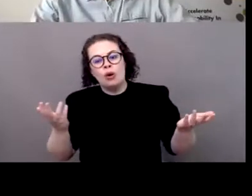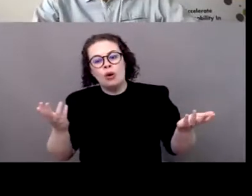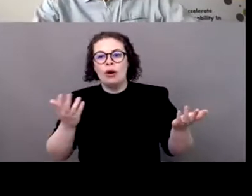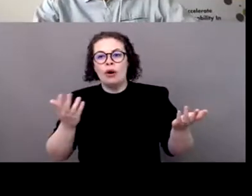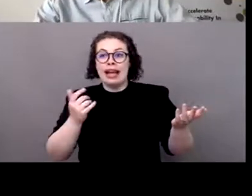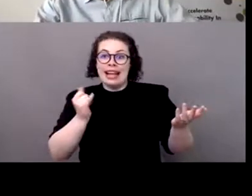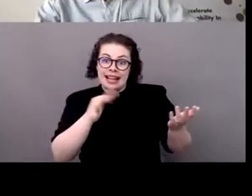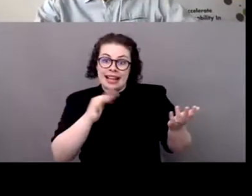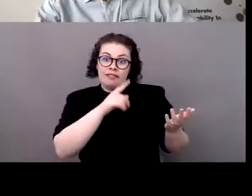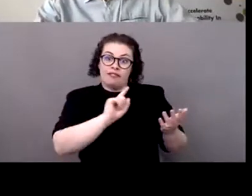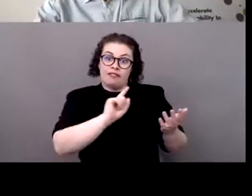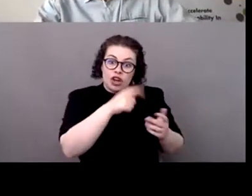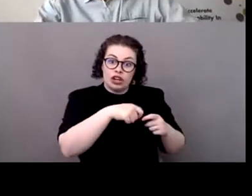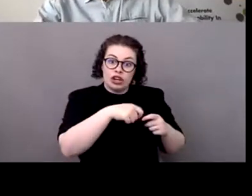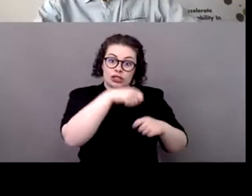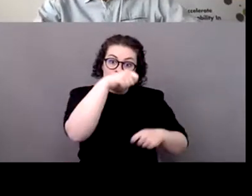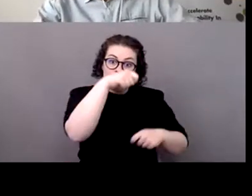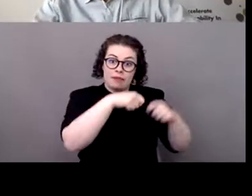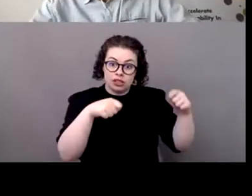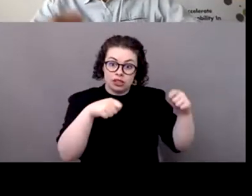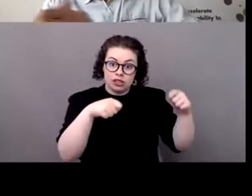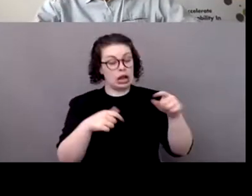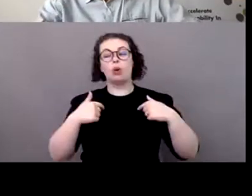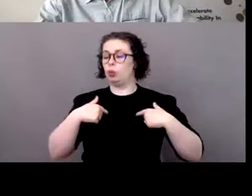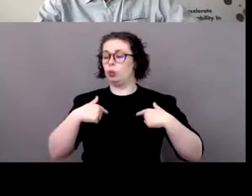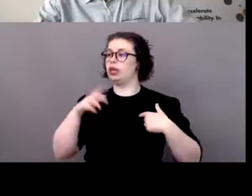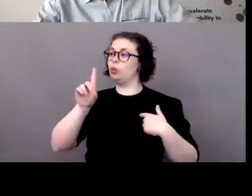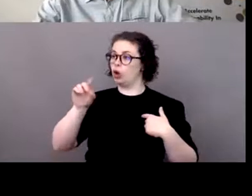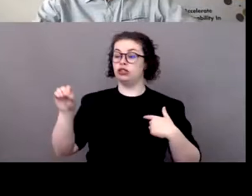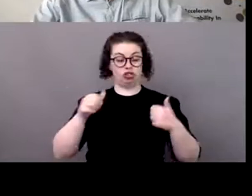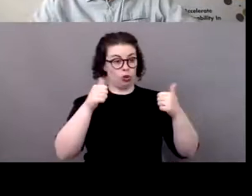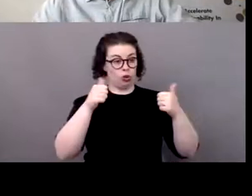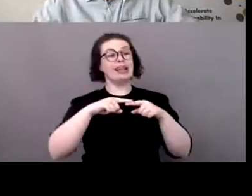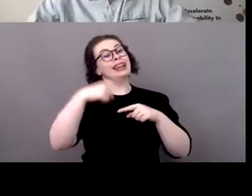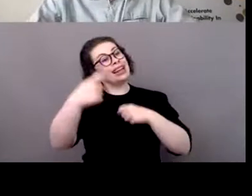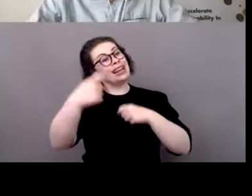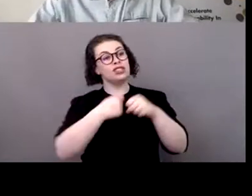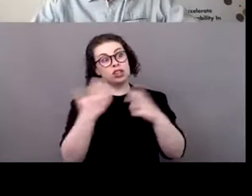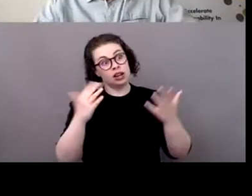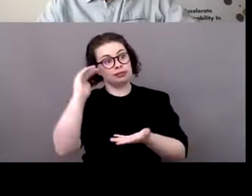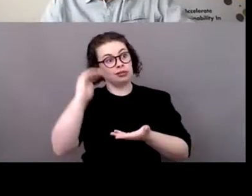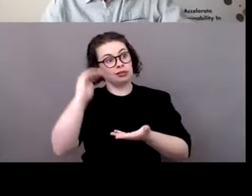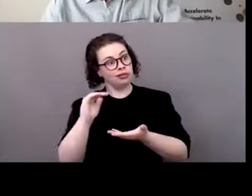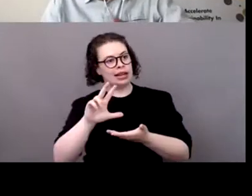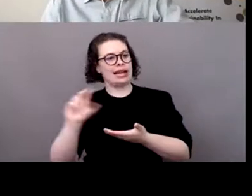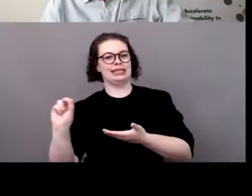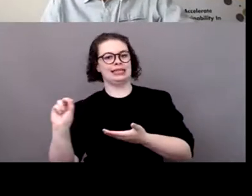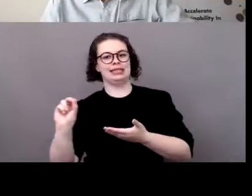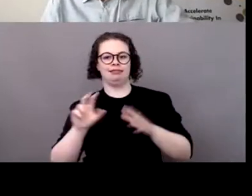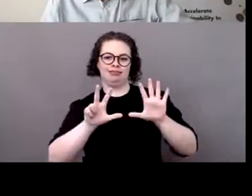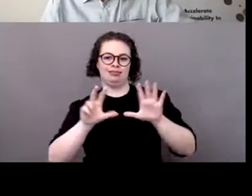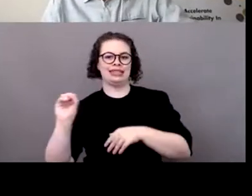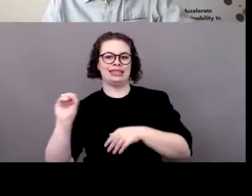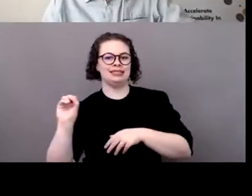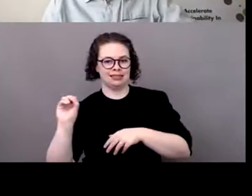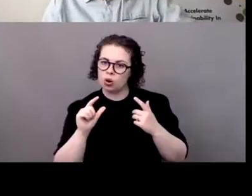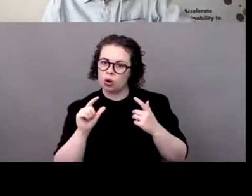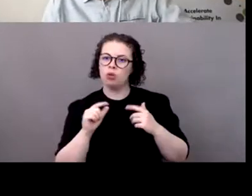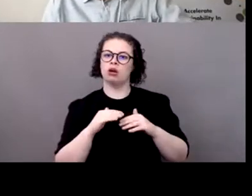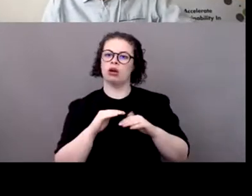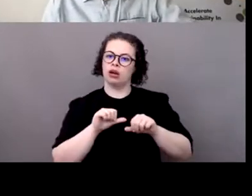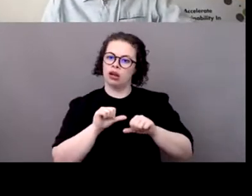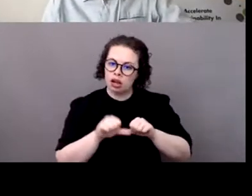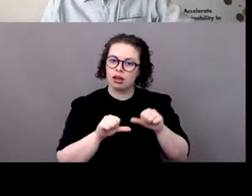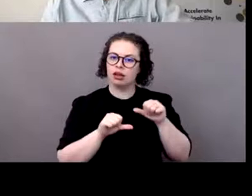be 80, for example. And then you can start working towards that, and you can start also kind of objectively making